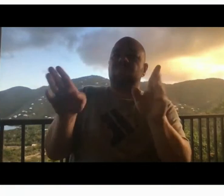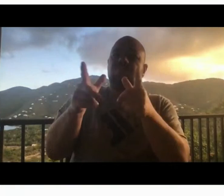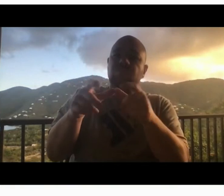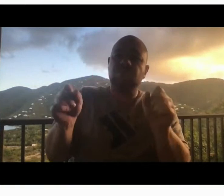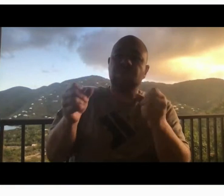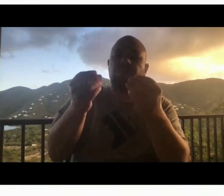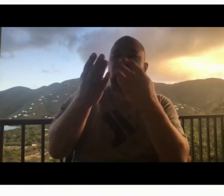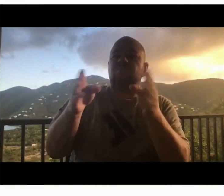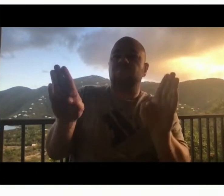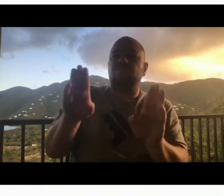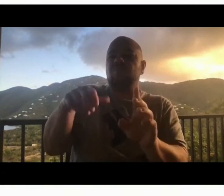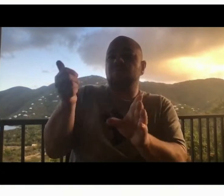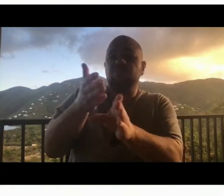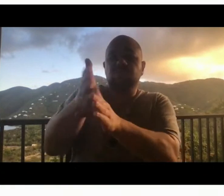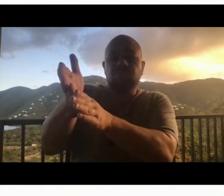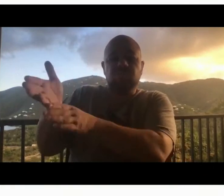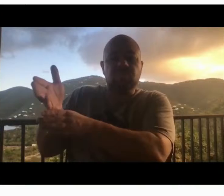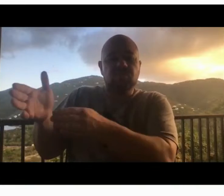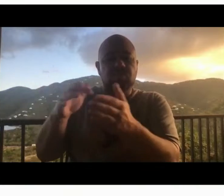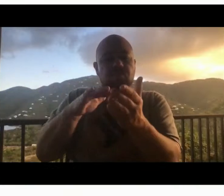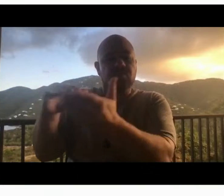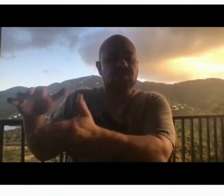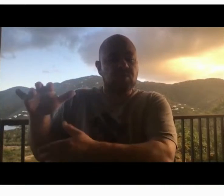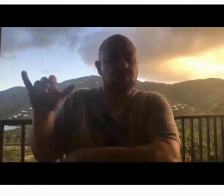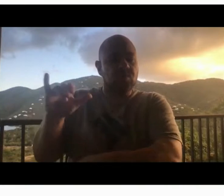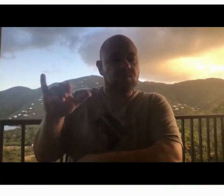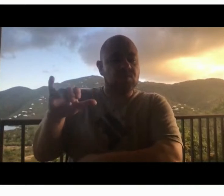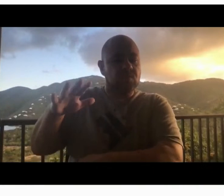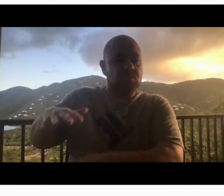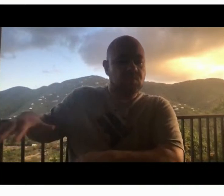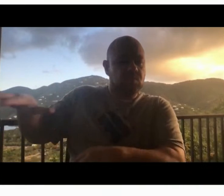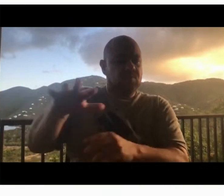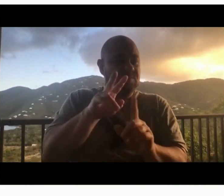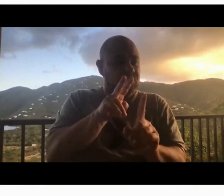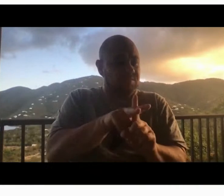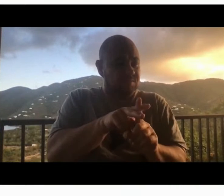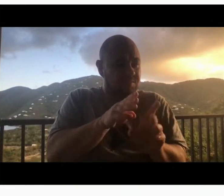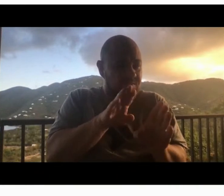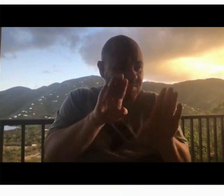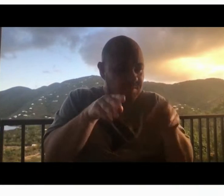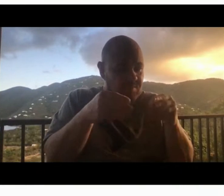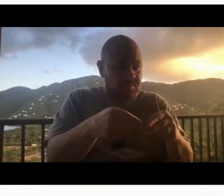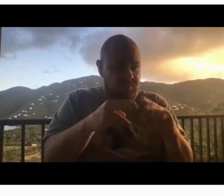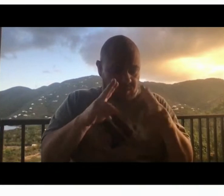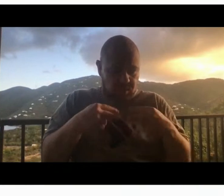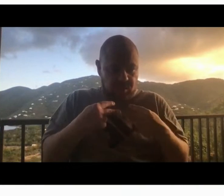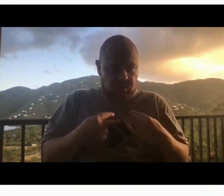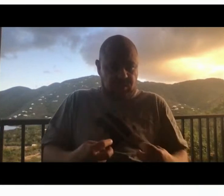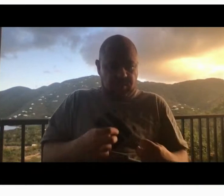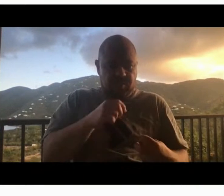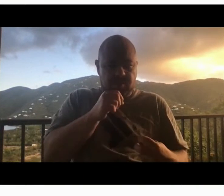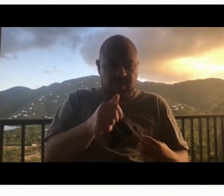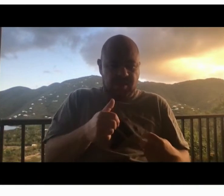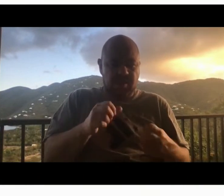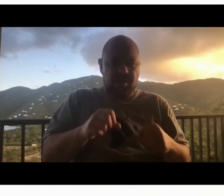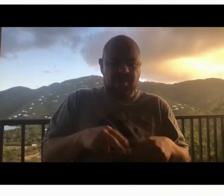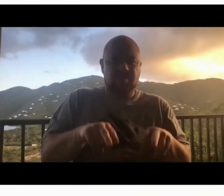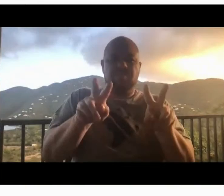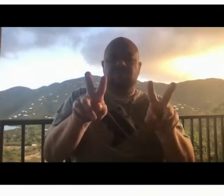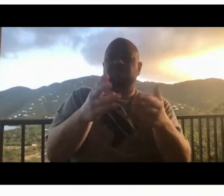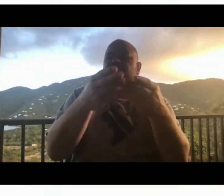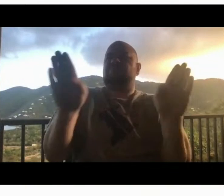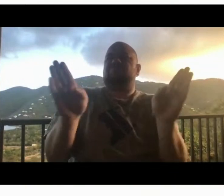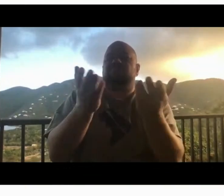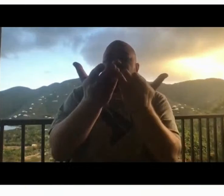field of general linguistics, as well as a number of other fields of study. What we apply here doesn't just stay